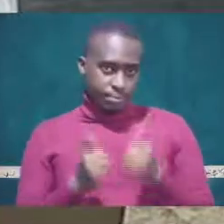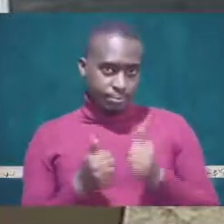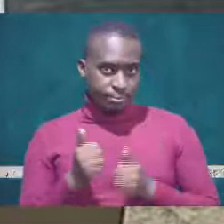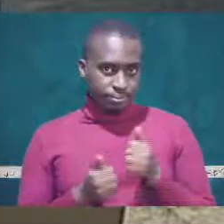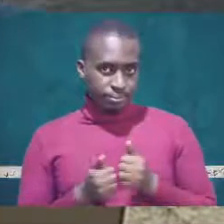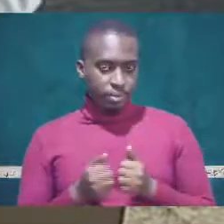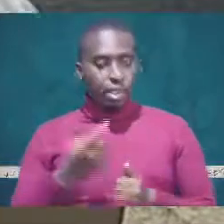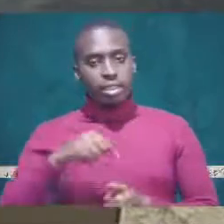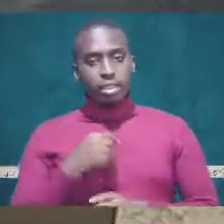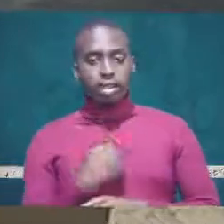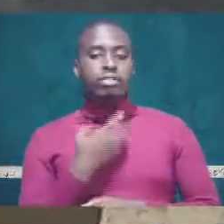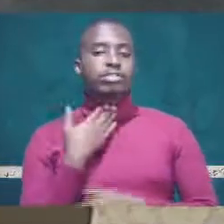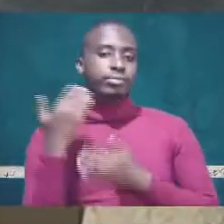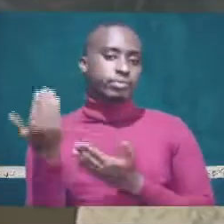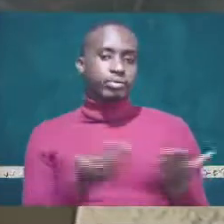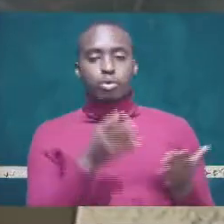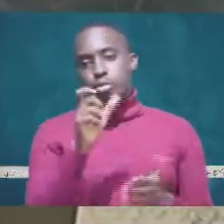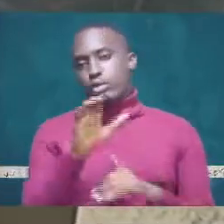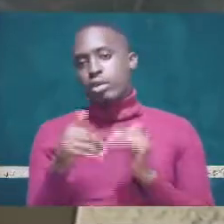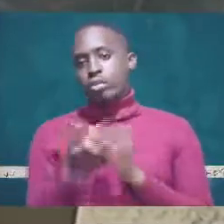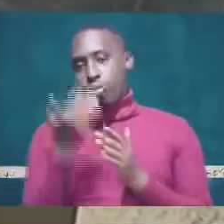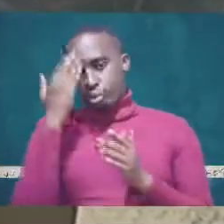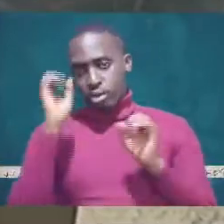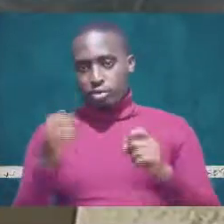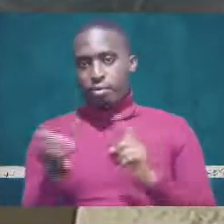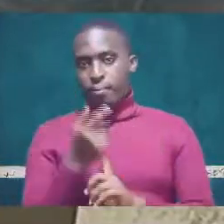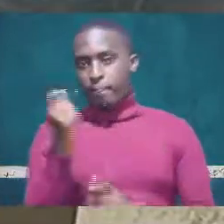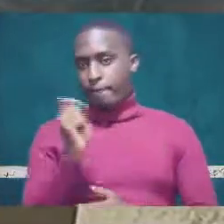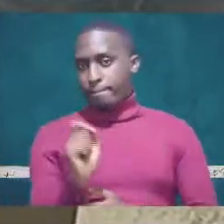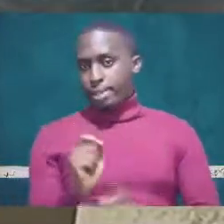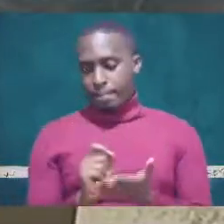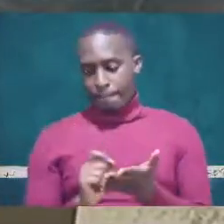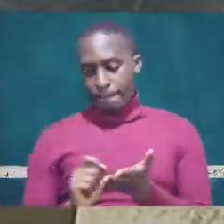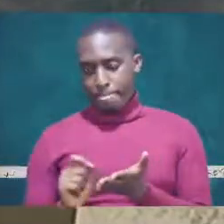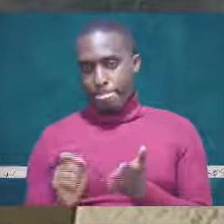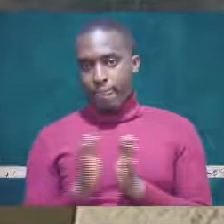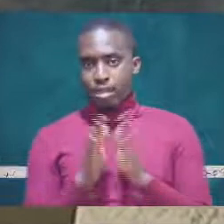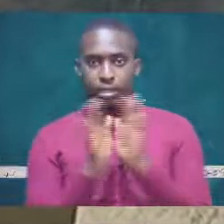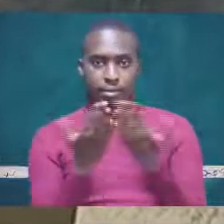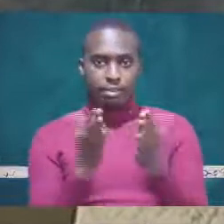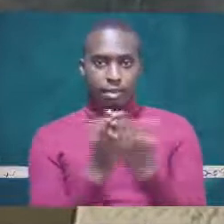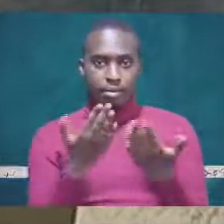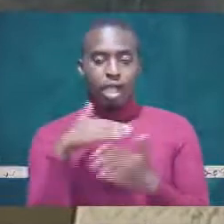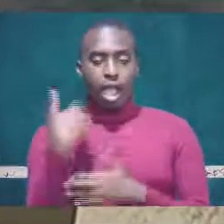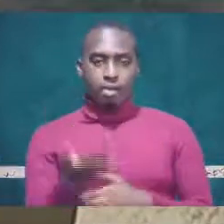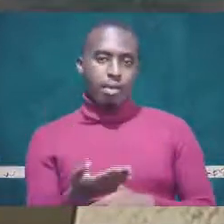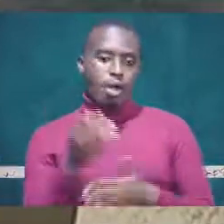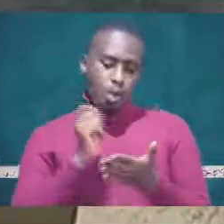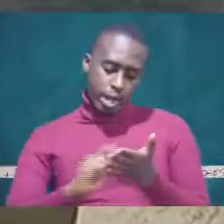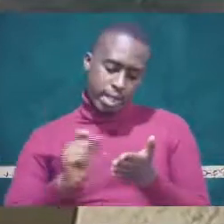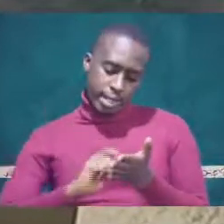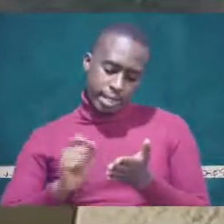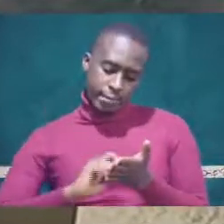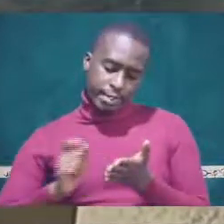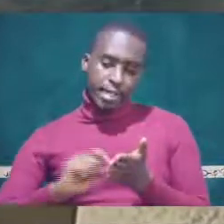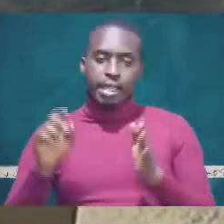So I would welcome everyone to get a pen, a notebook, and then you note